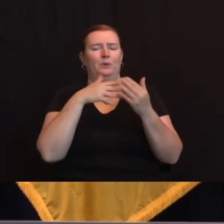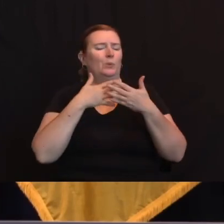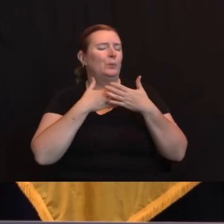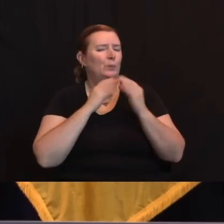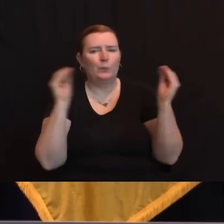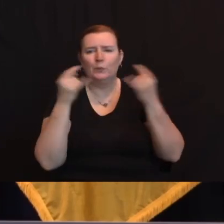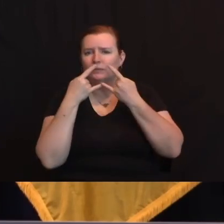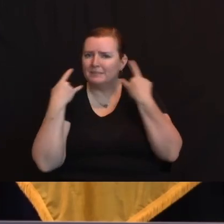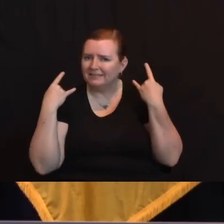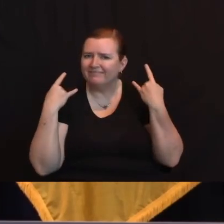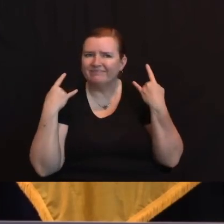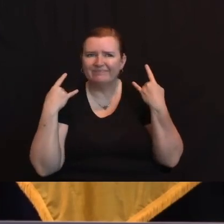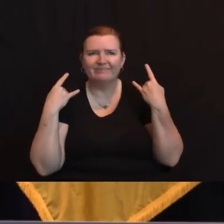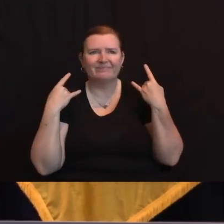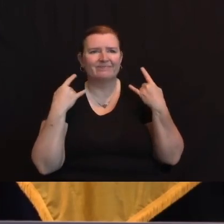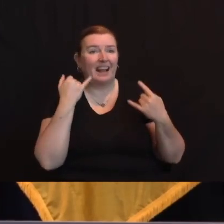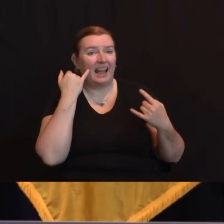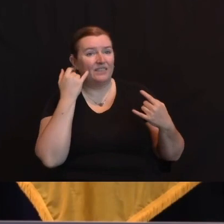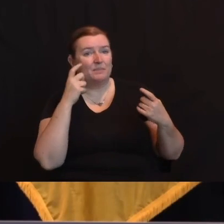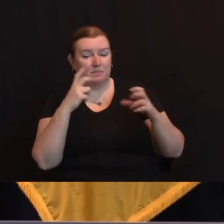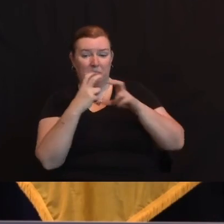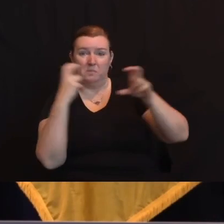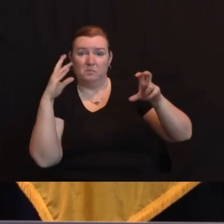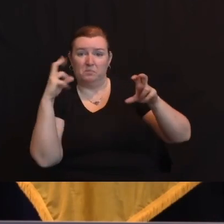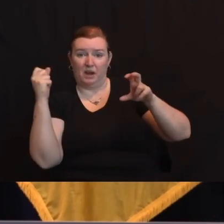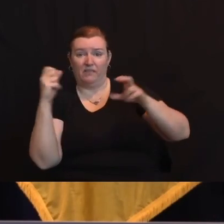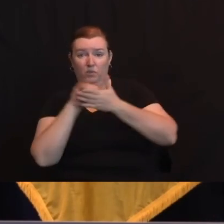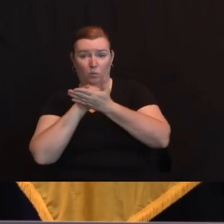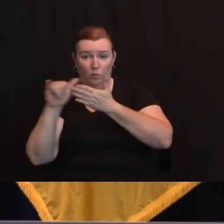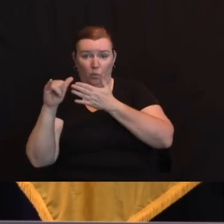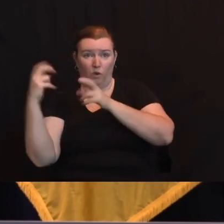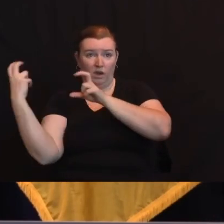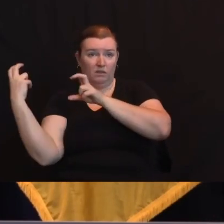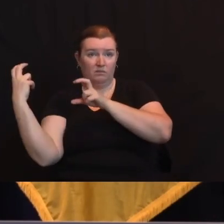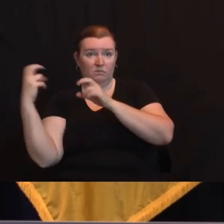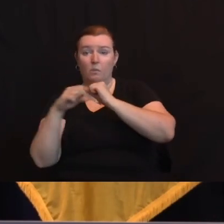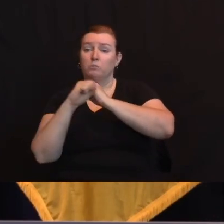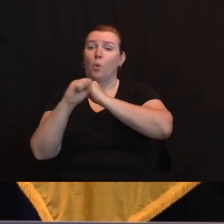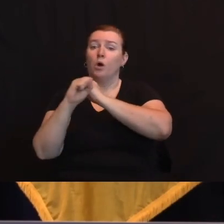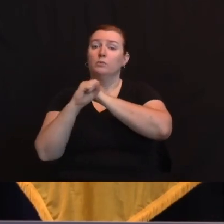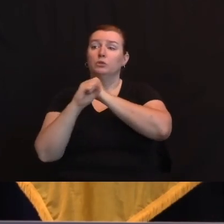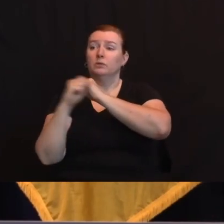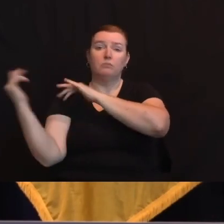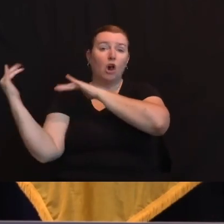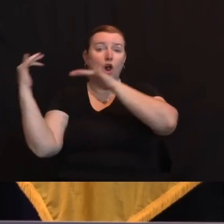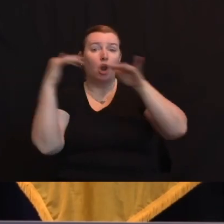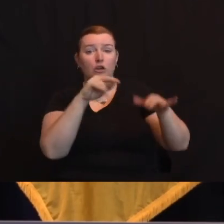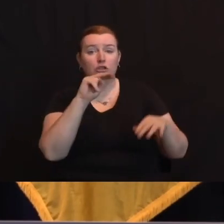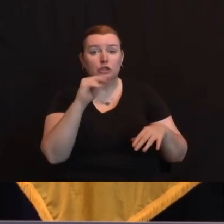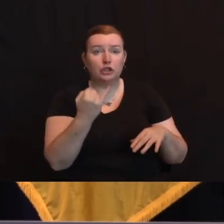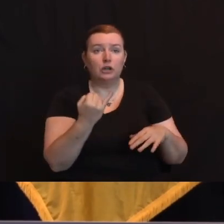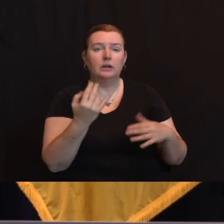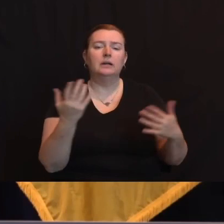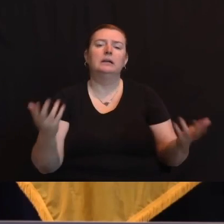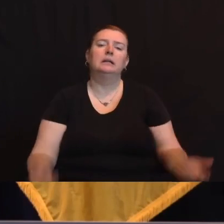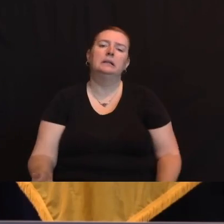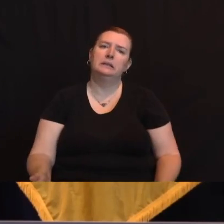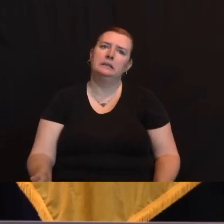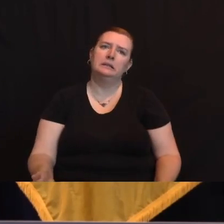And if, in fact, people were bussed in and it was a promoted party, that's not going to end well. either for the sponsors or the